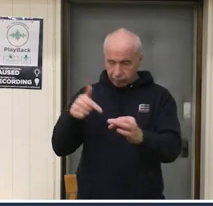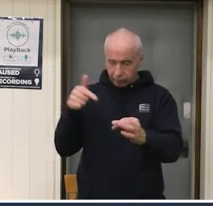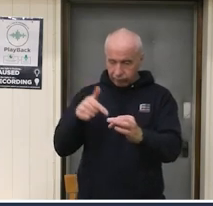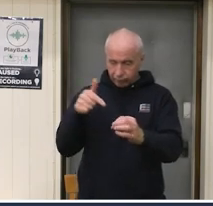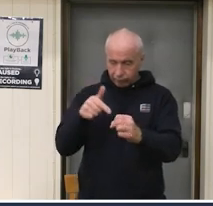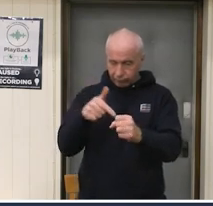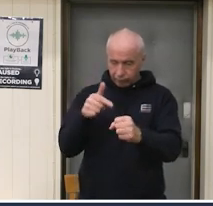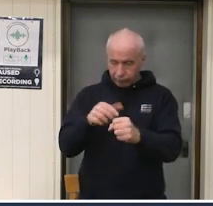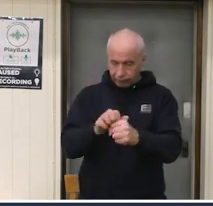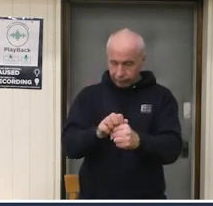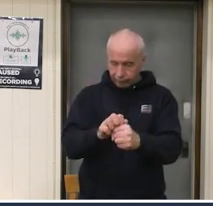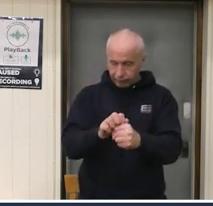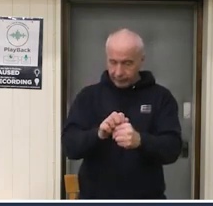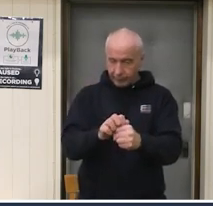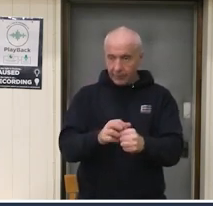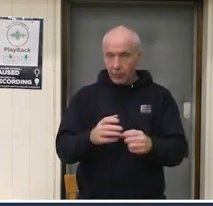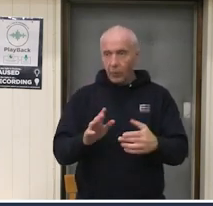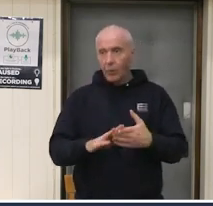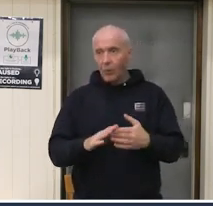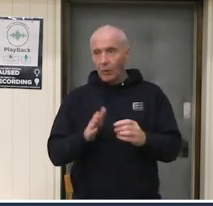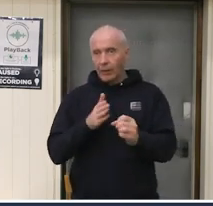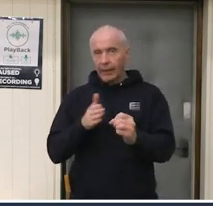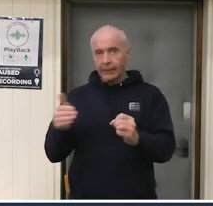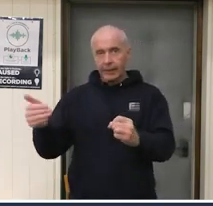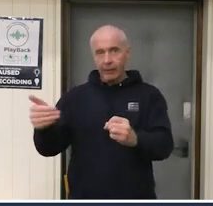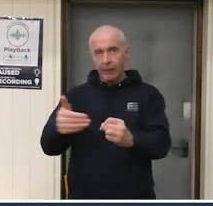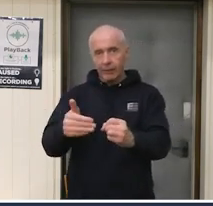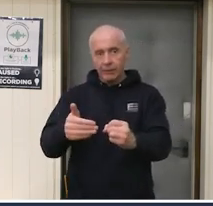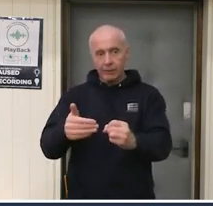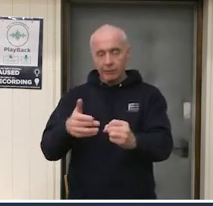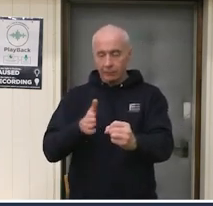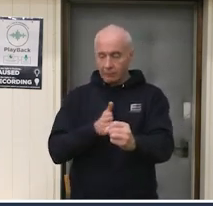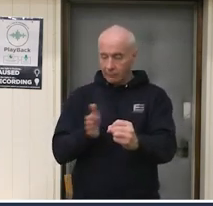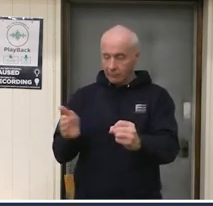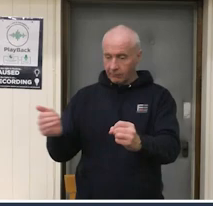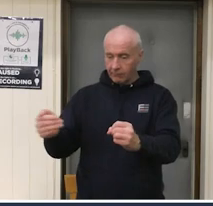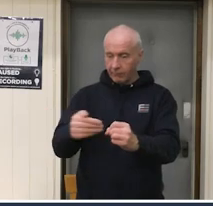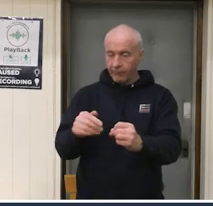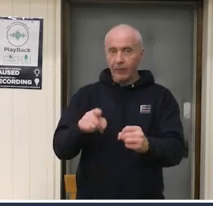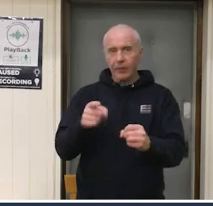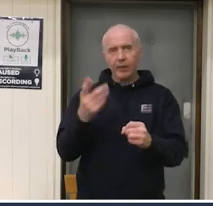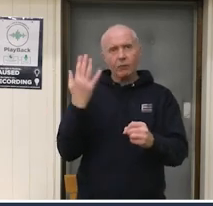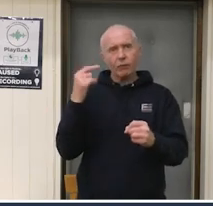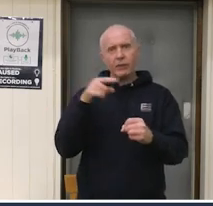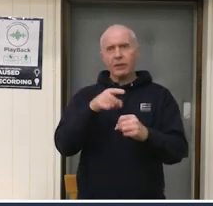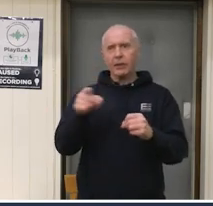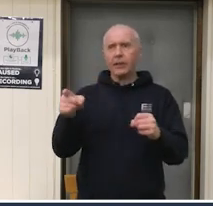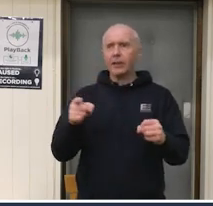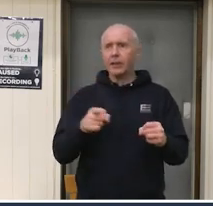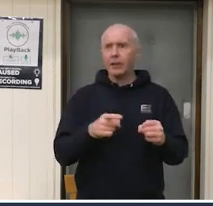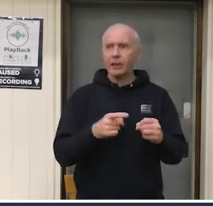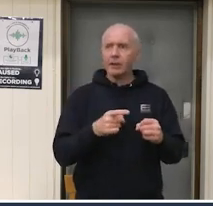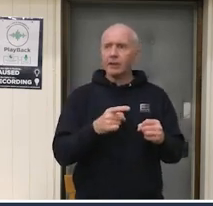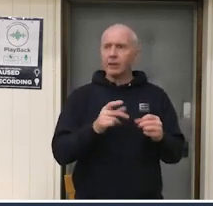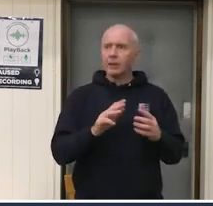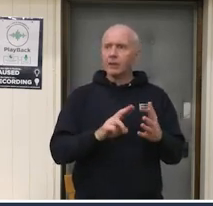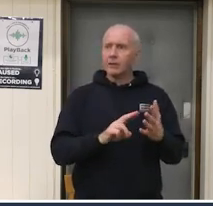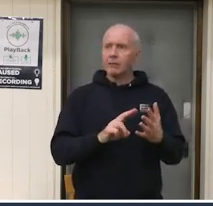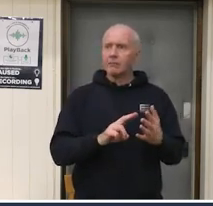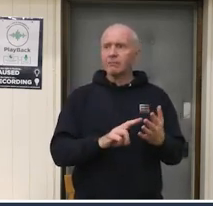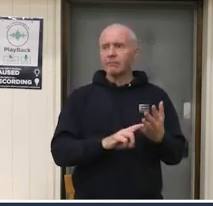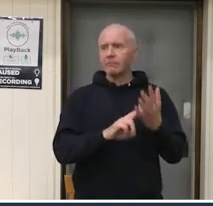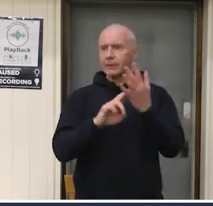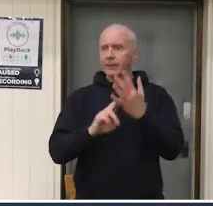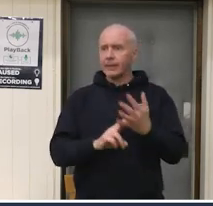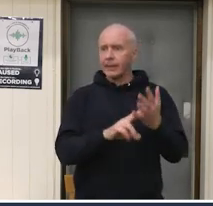another way of doing it, which is called indirect drive. This is what you will have heard about in the press recently at the National Ignition Facility, which I will talk about